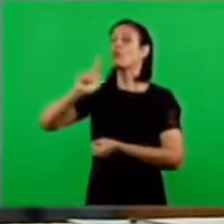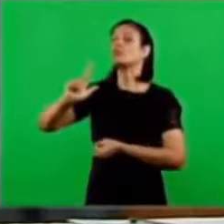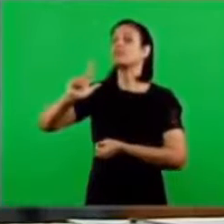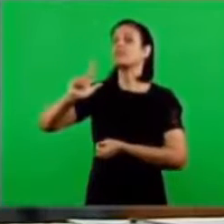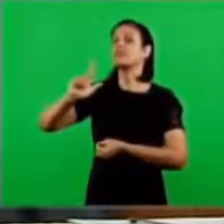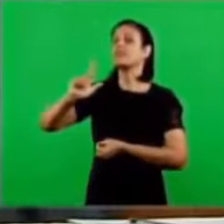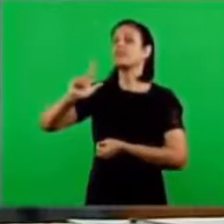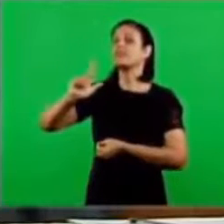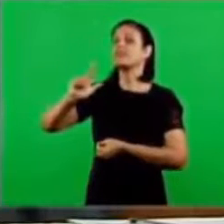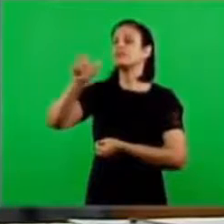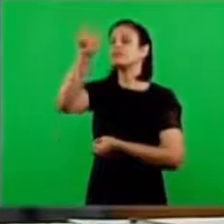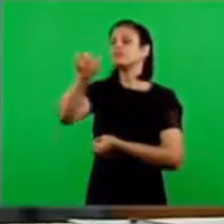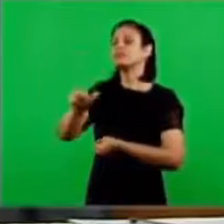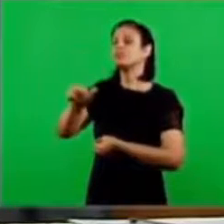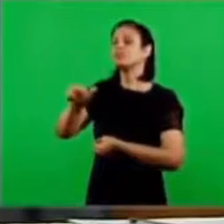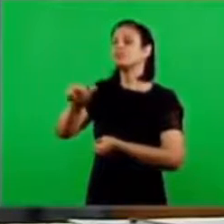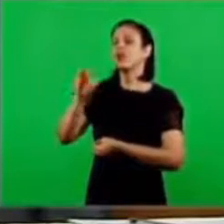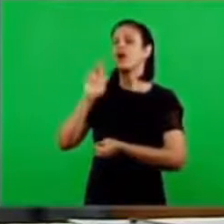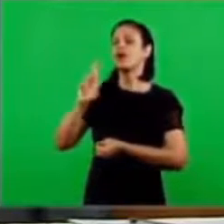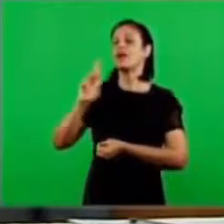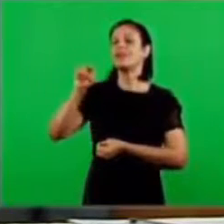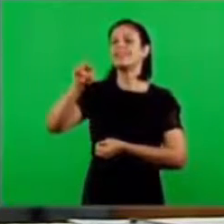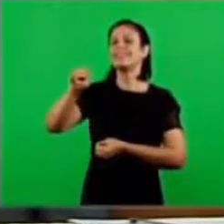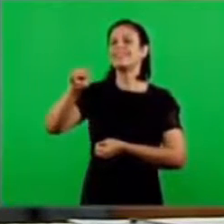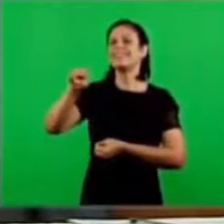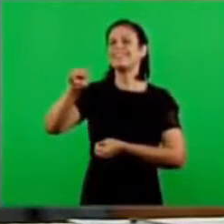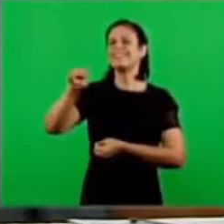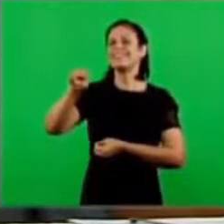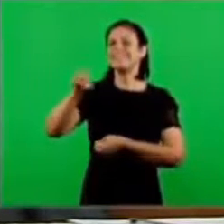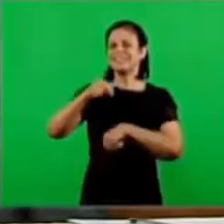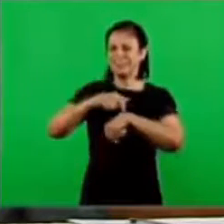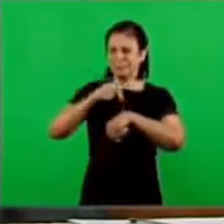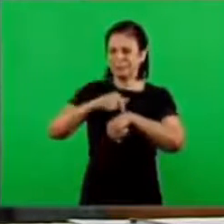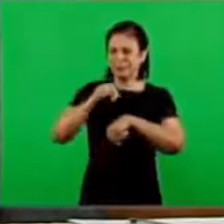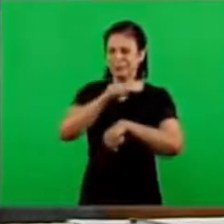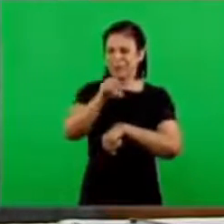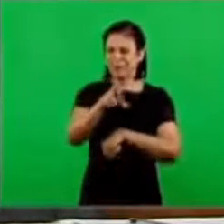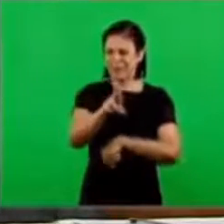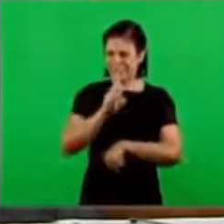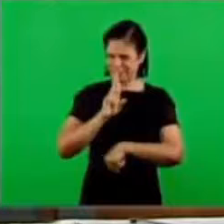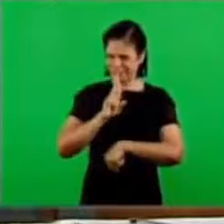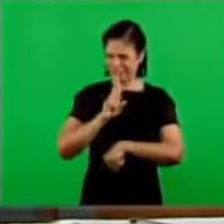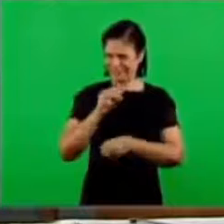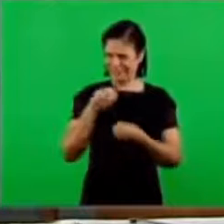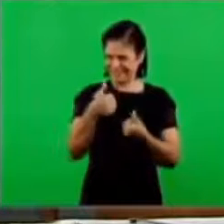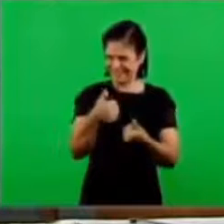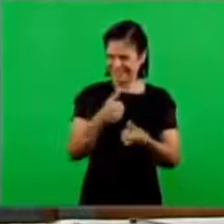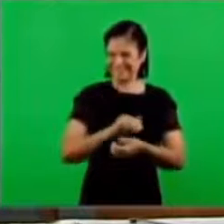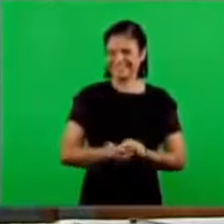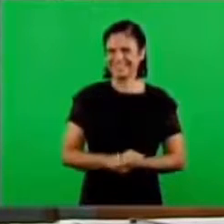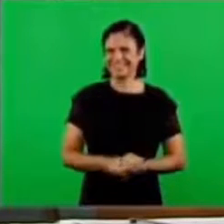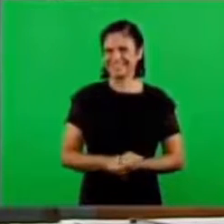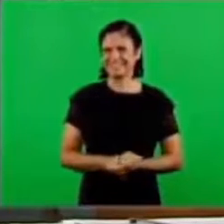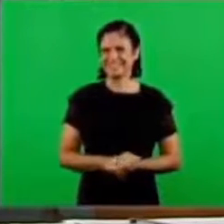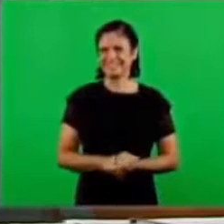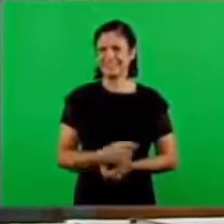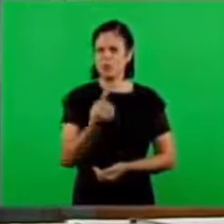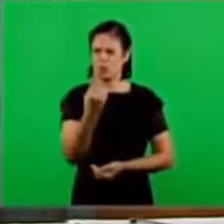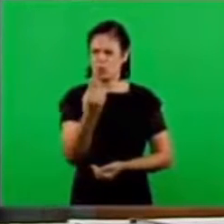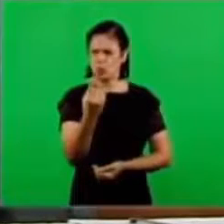our fellowship with God? So here's the question for the brethren to answer. We're going to give you a little time, so now we